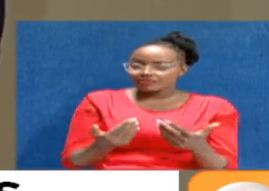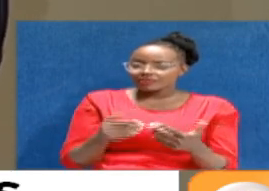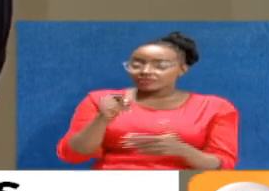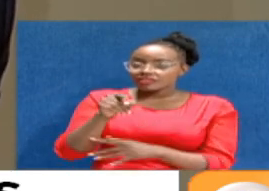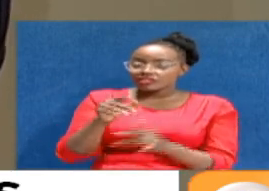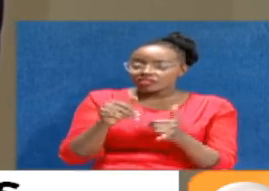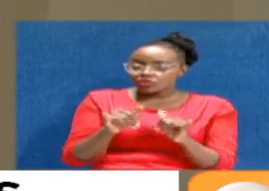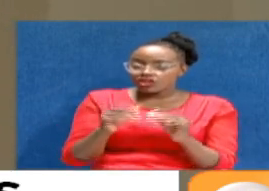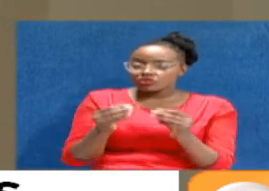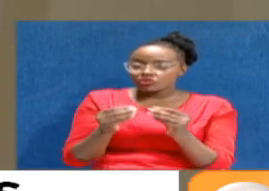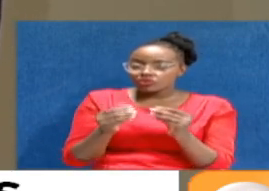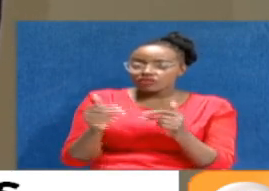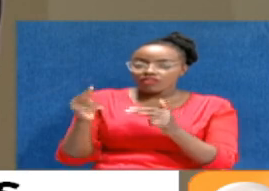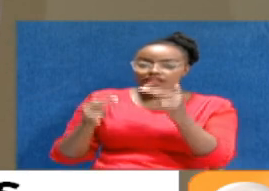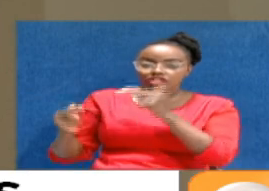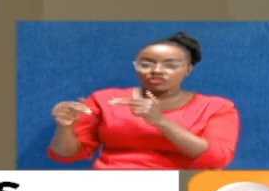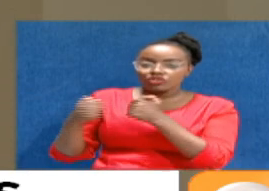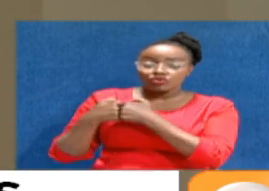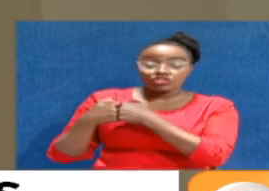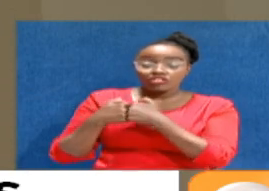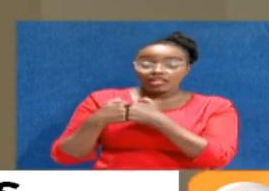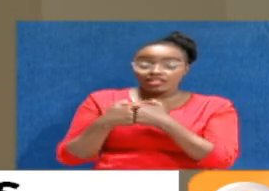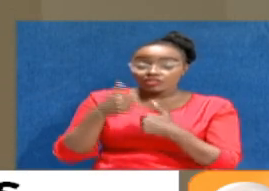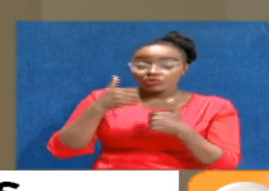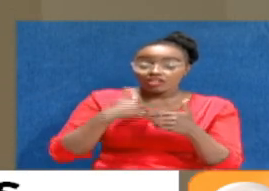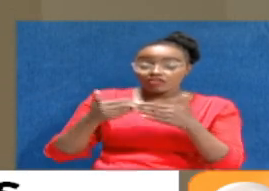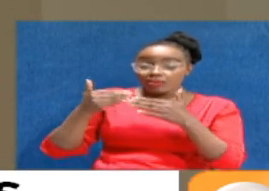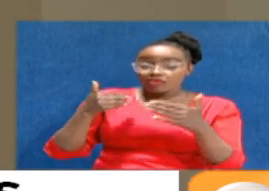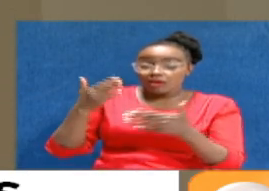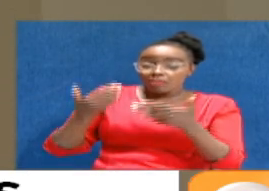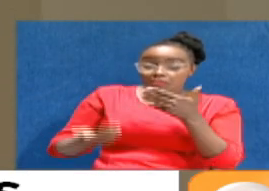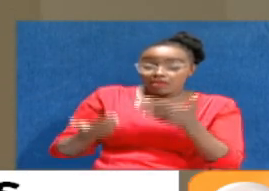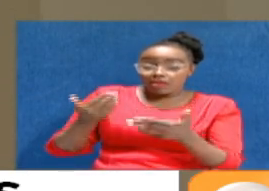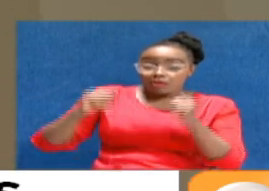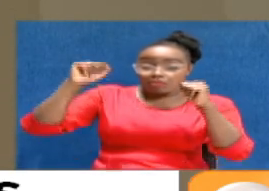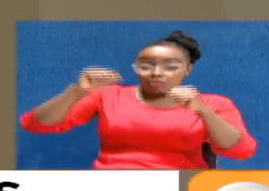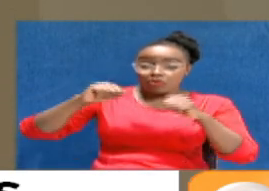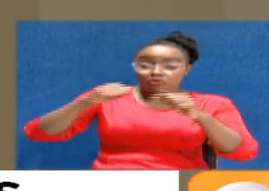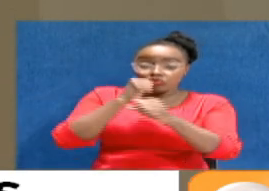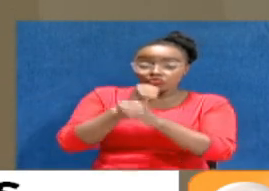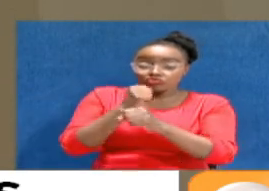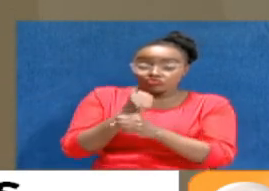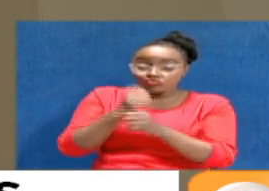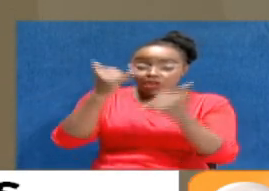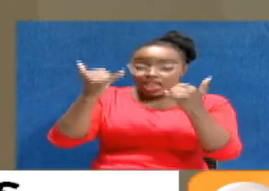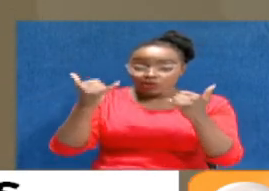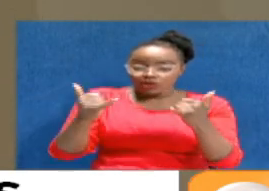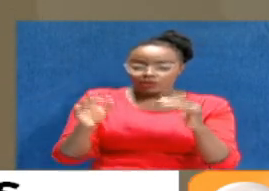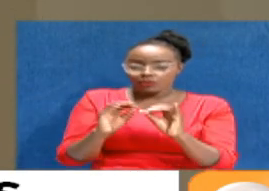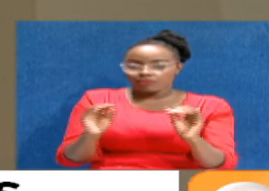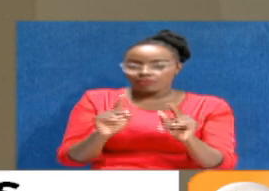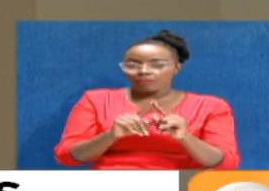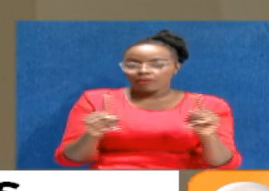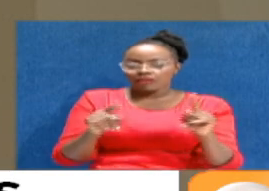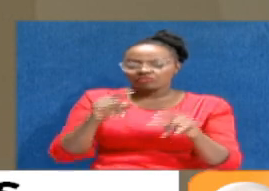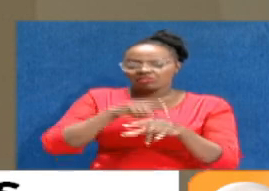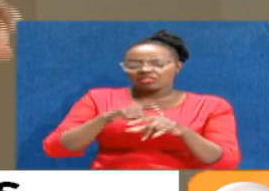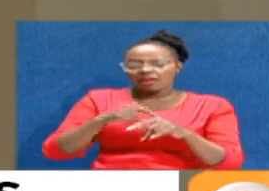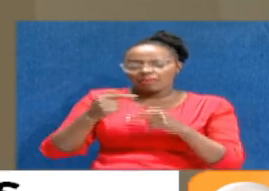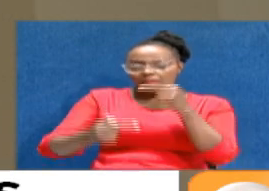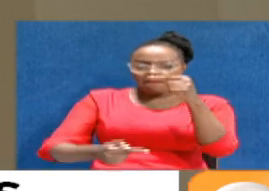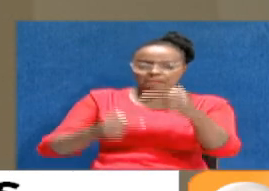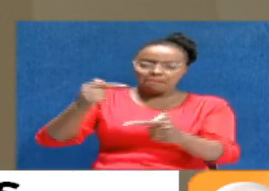is trying to resolve the historical challenges. Maybe it will not be possible to do that instantly, but over a period of